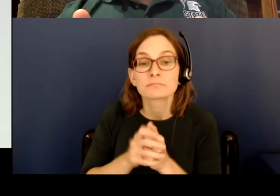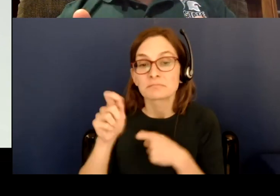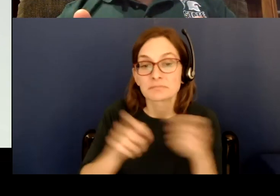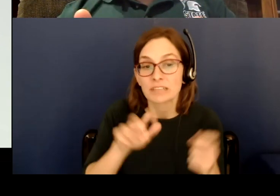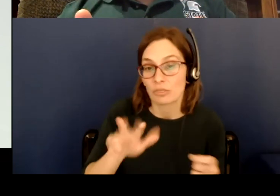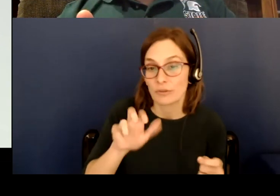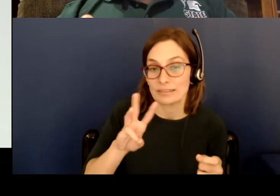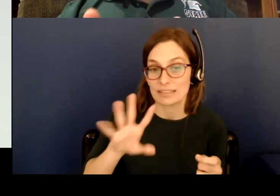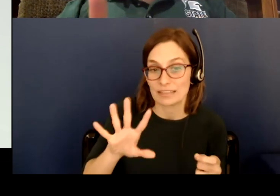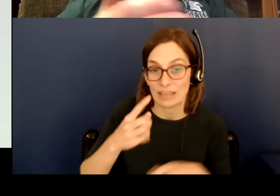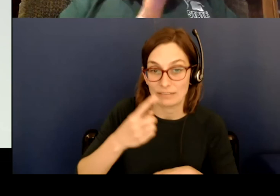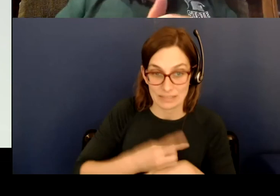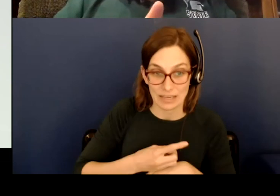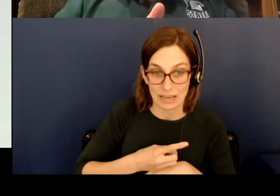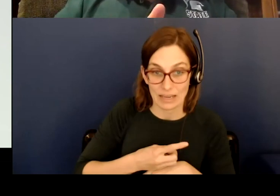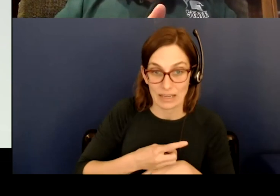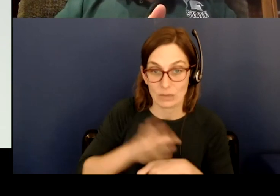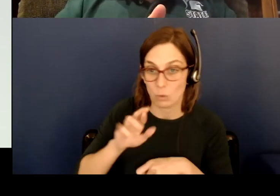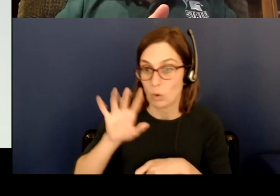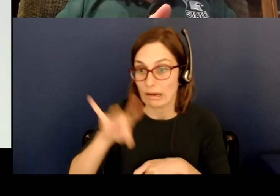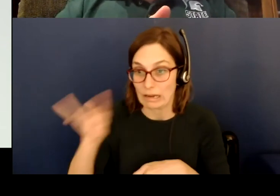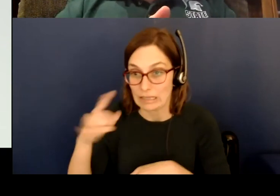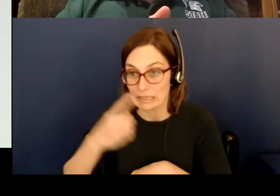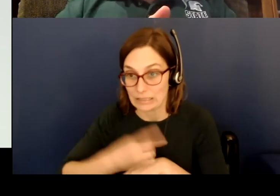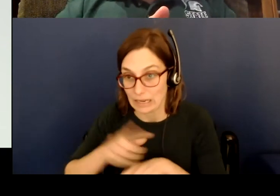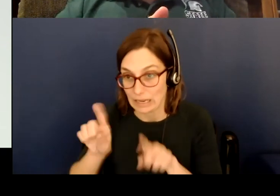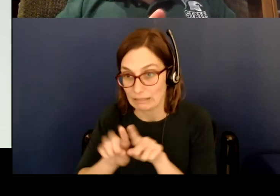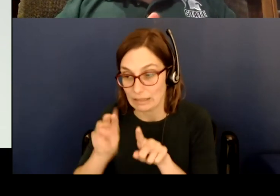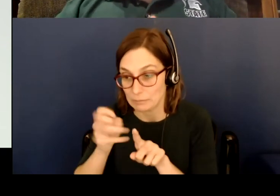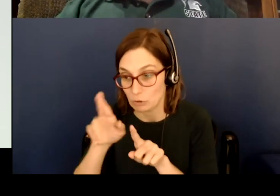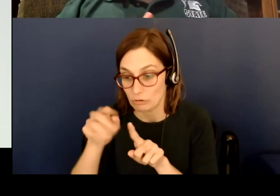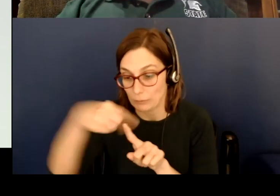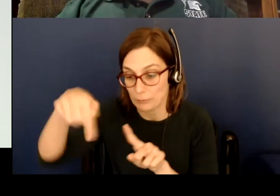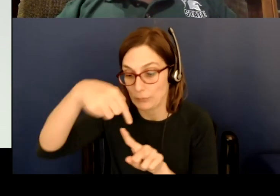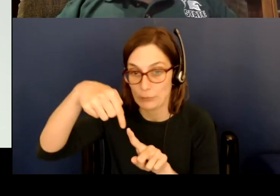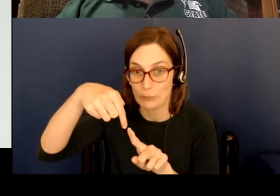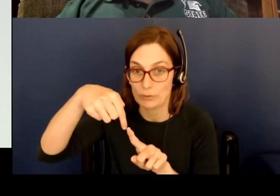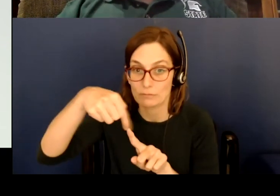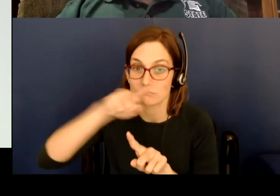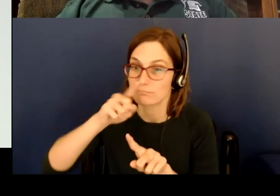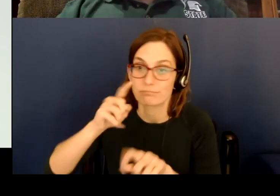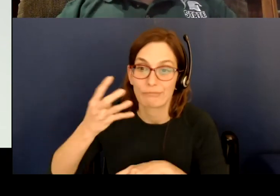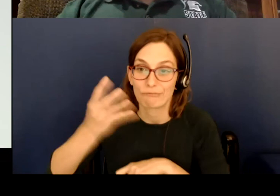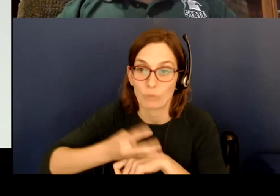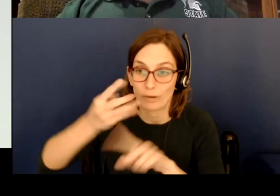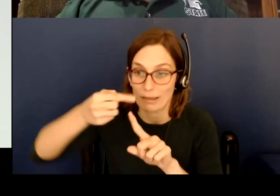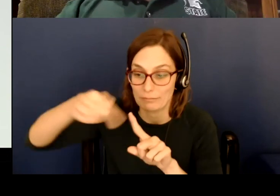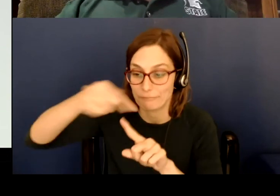365 days like Earth, or 88 days like Mercury to go around its star, it does it in a little over 4